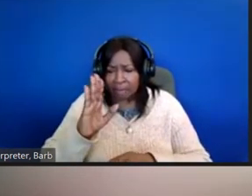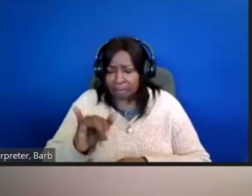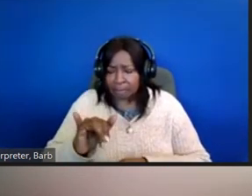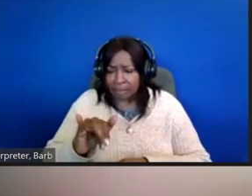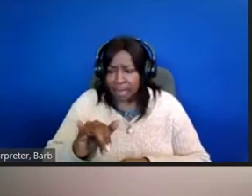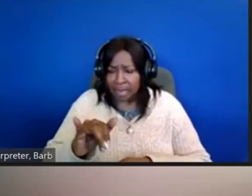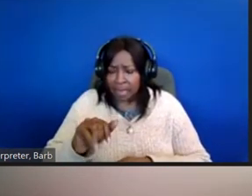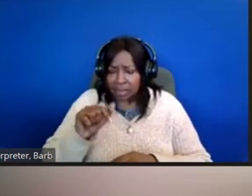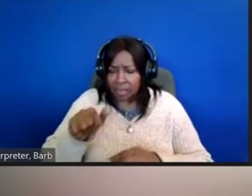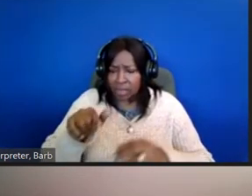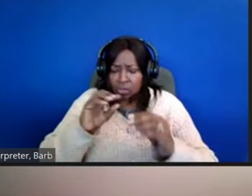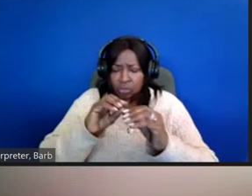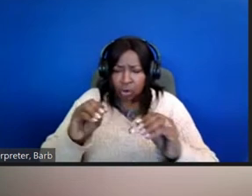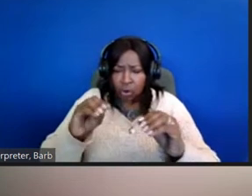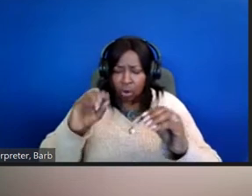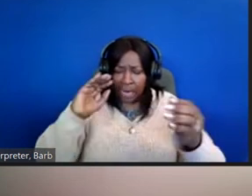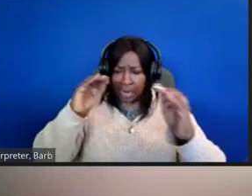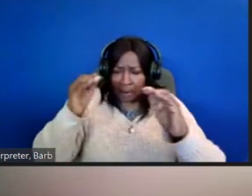comparative data that the